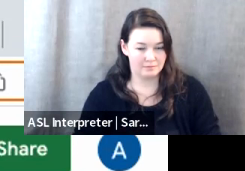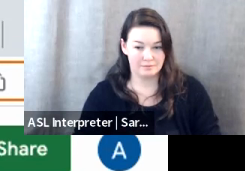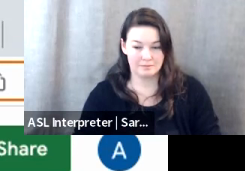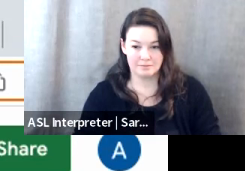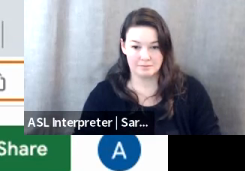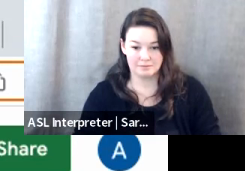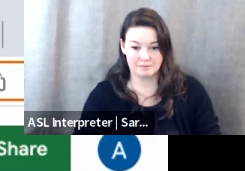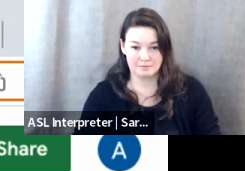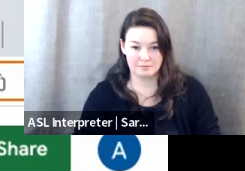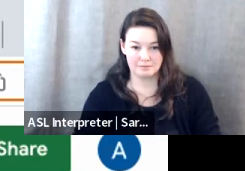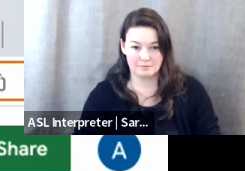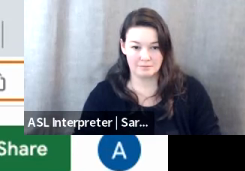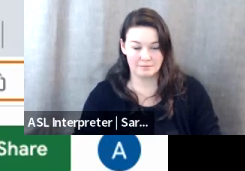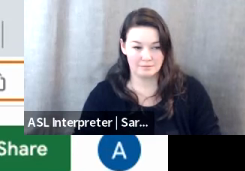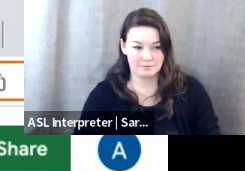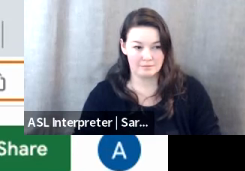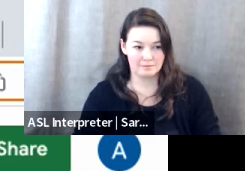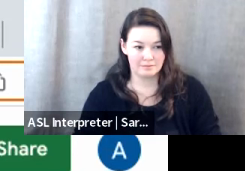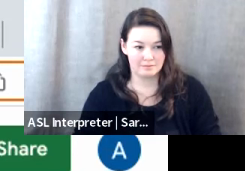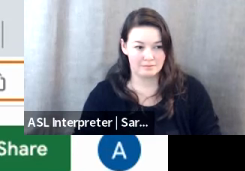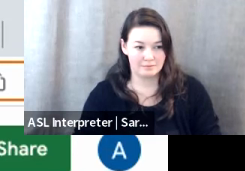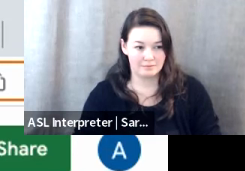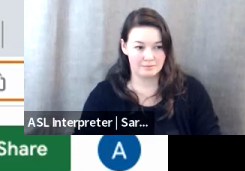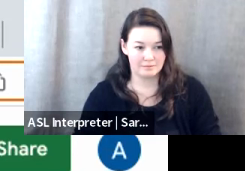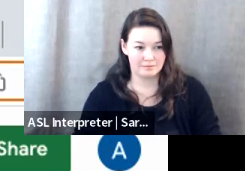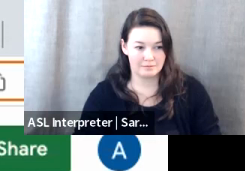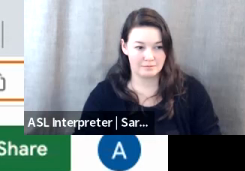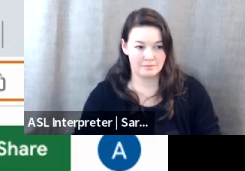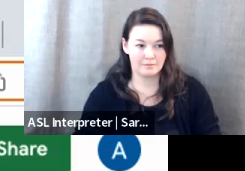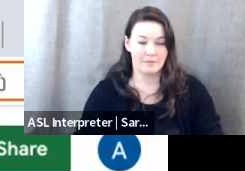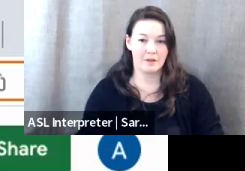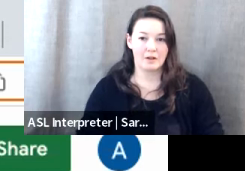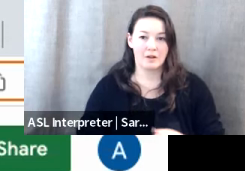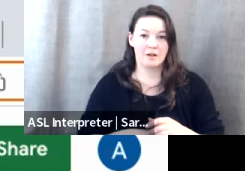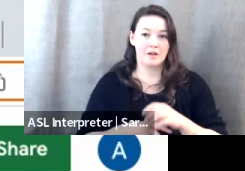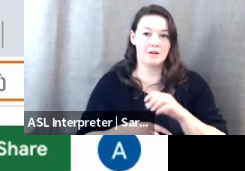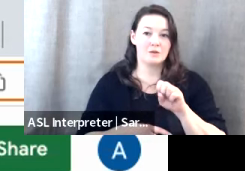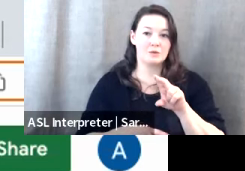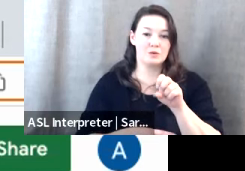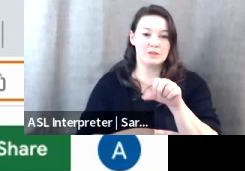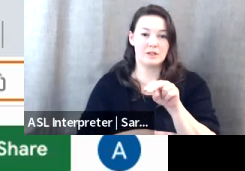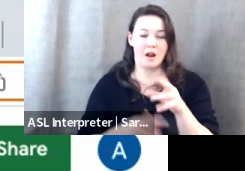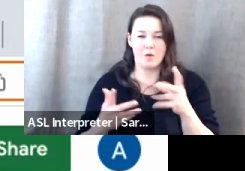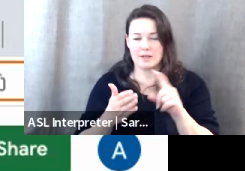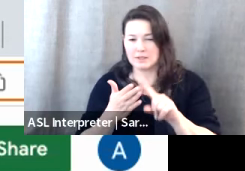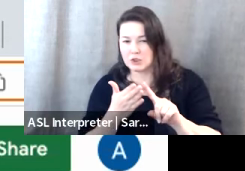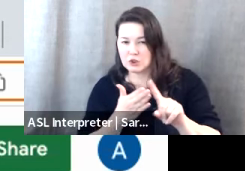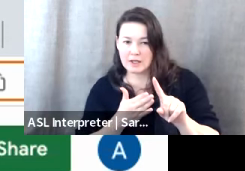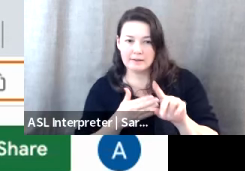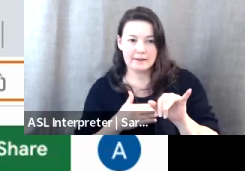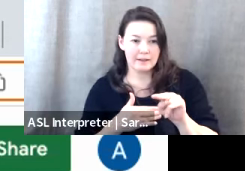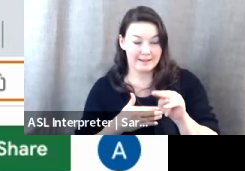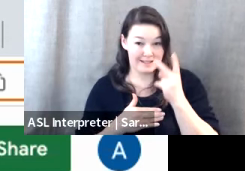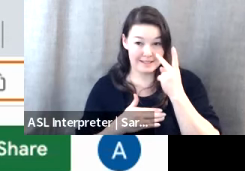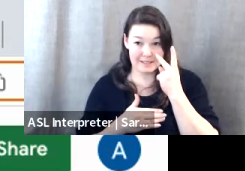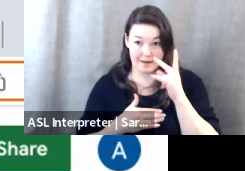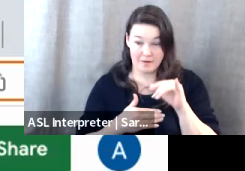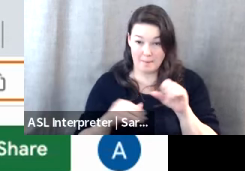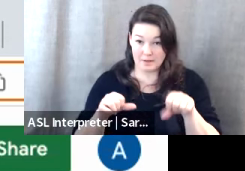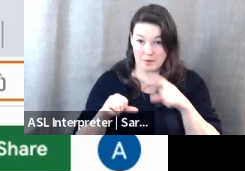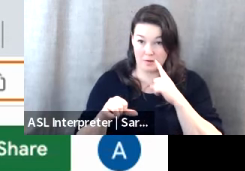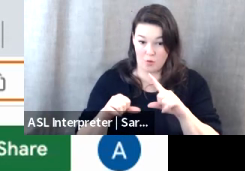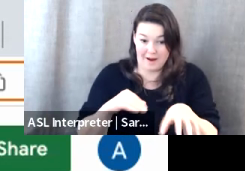fondos. And Aisa, I just wanted to check in to see if there's a possibility of being able to type in these